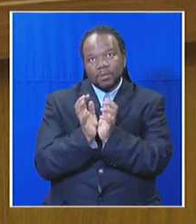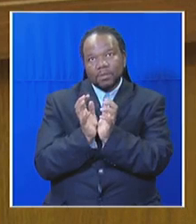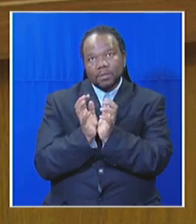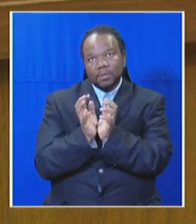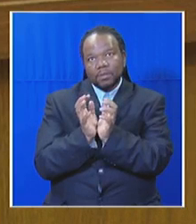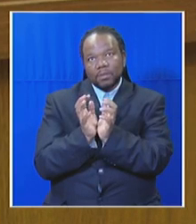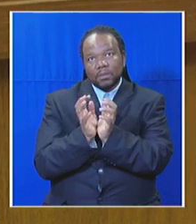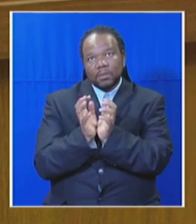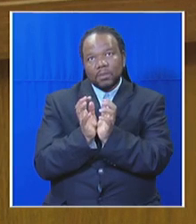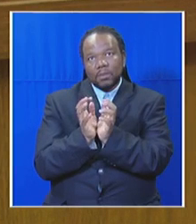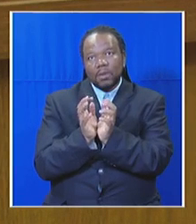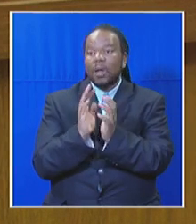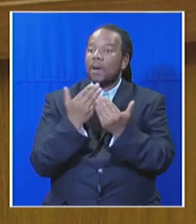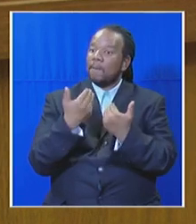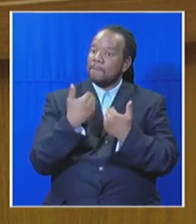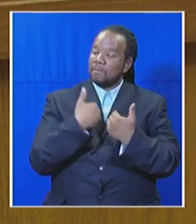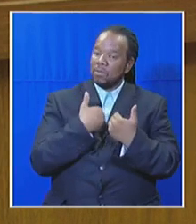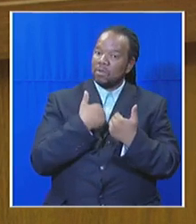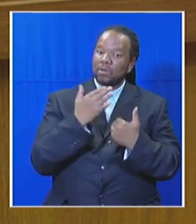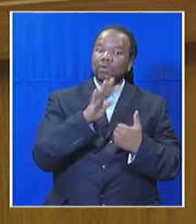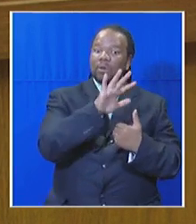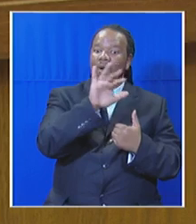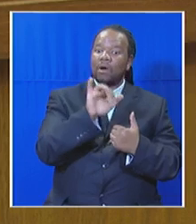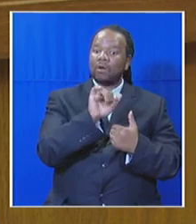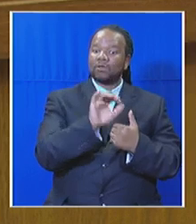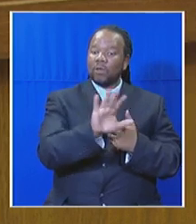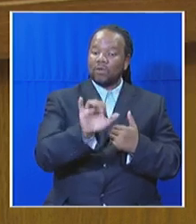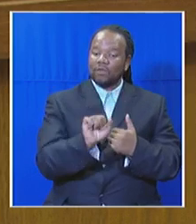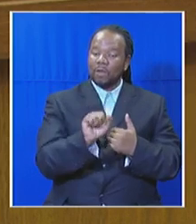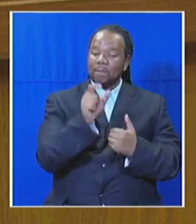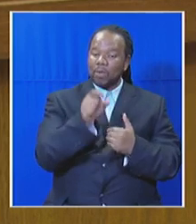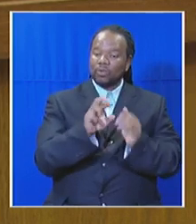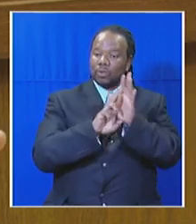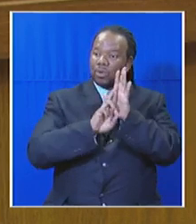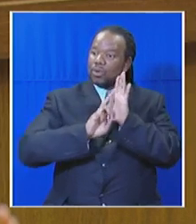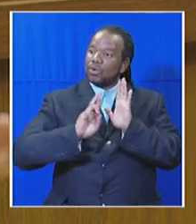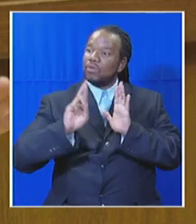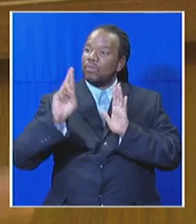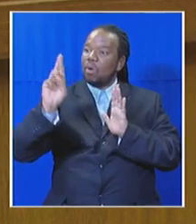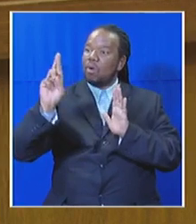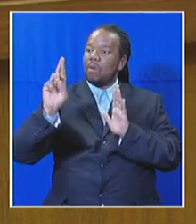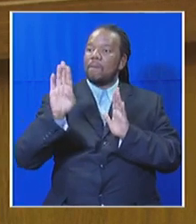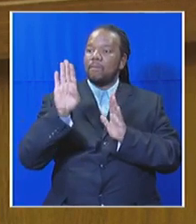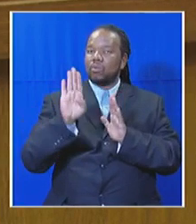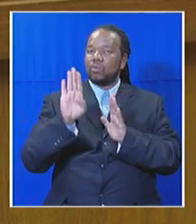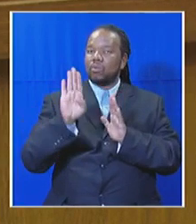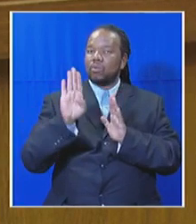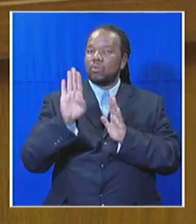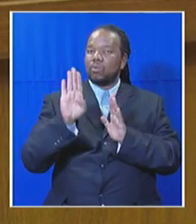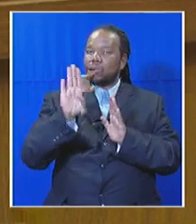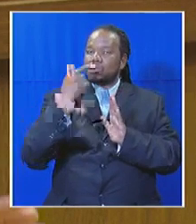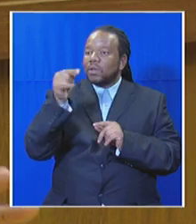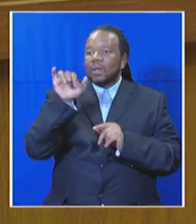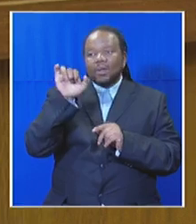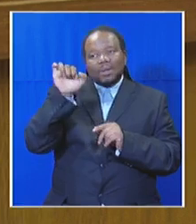the first to send an envoy to go and talk to him. And he said, I think the decision we have taken